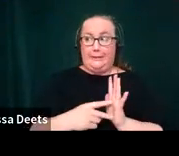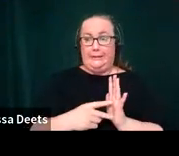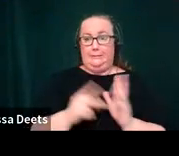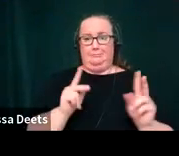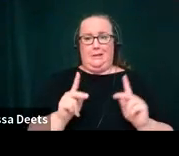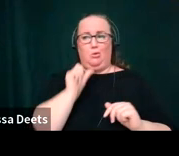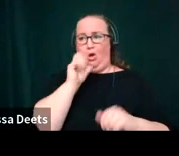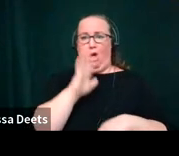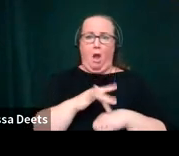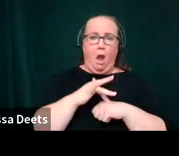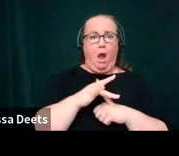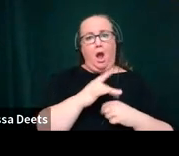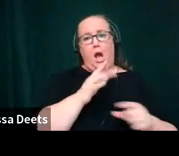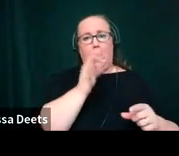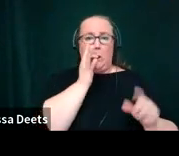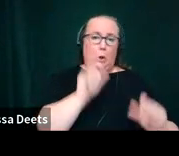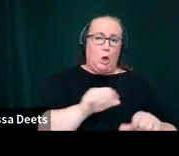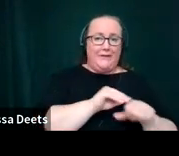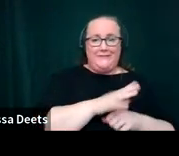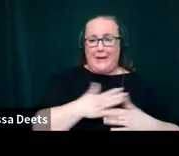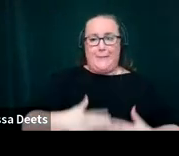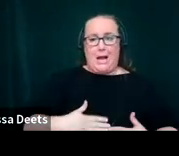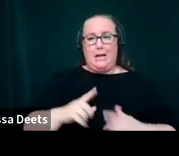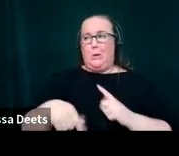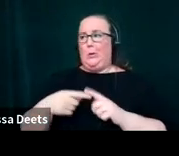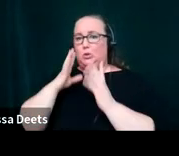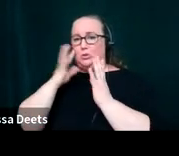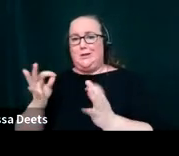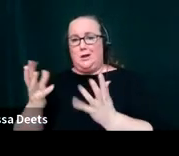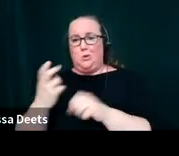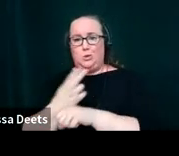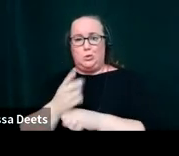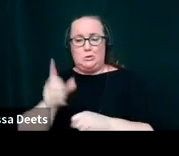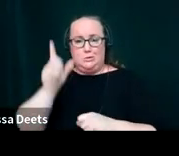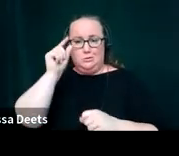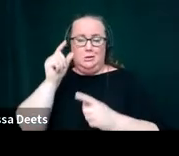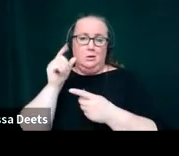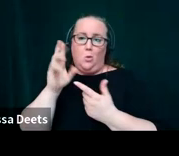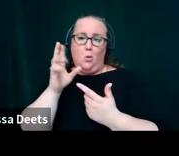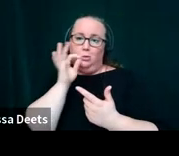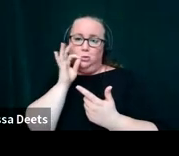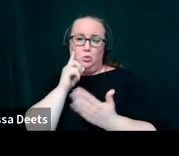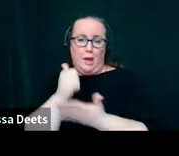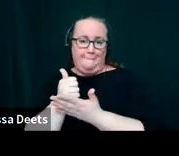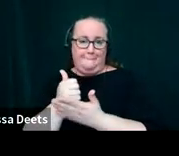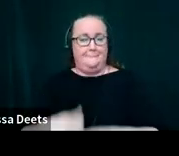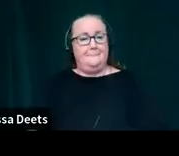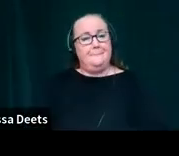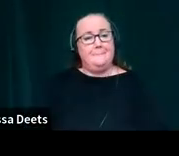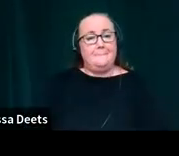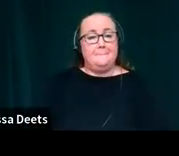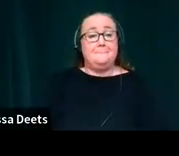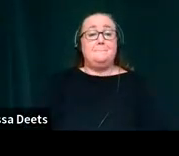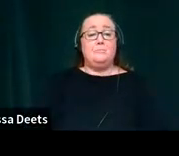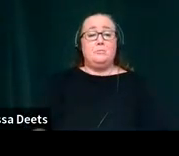rest of your body and what smoking can do to the rest of your body when they're making these decisions. In 2010, the American Glaucoma Society, which